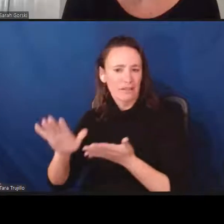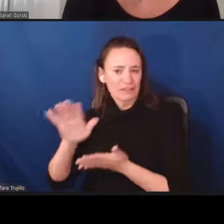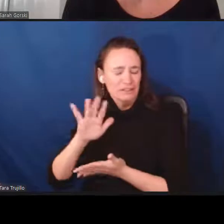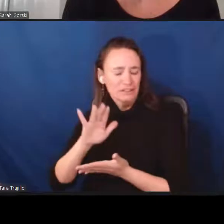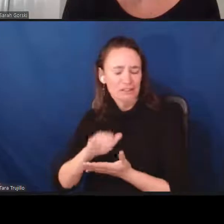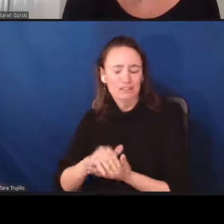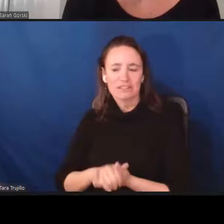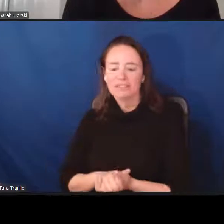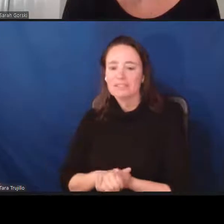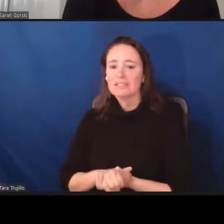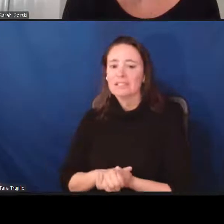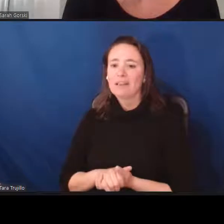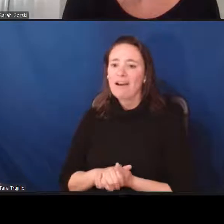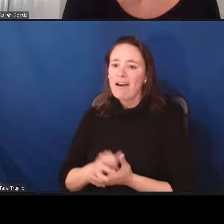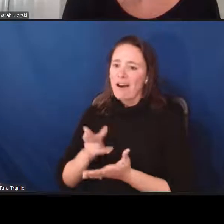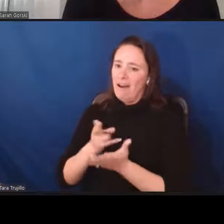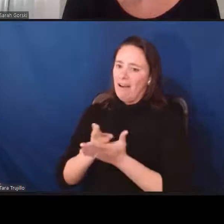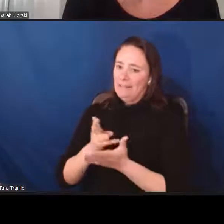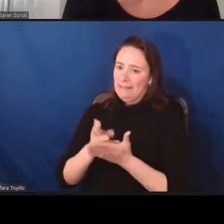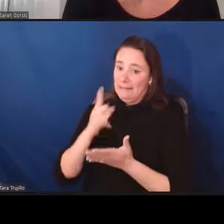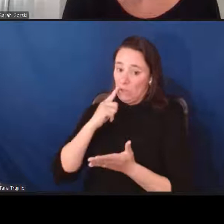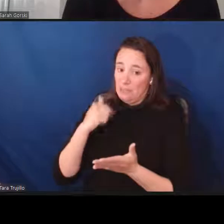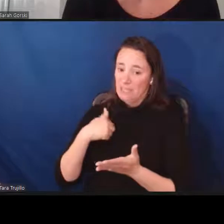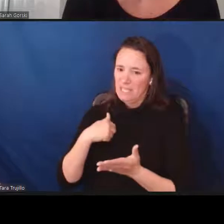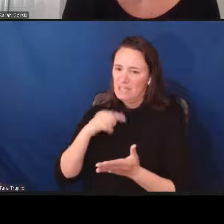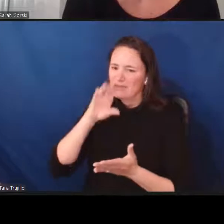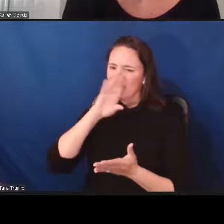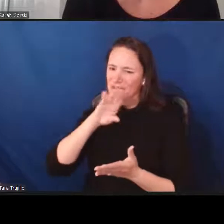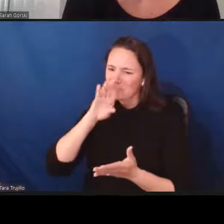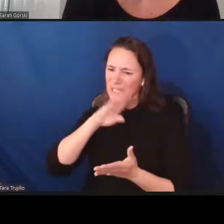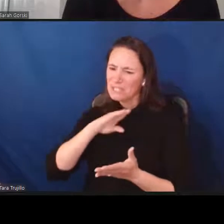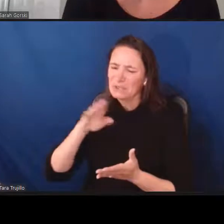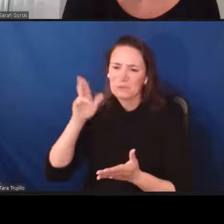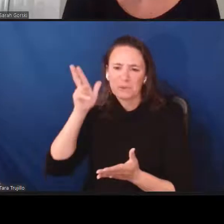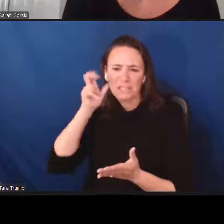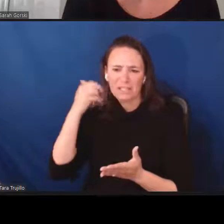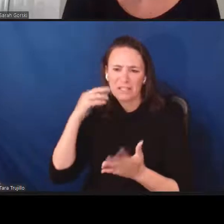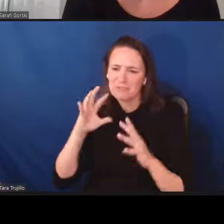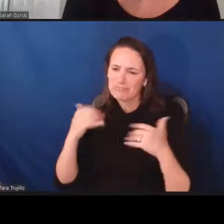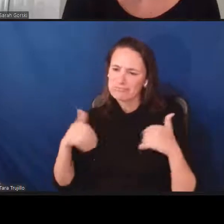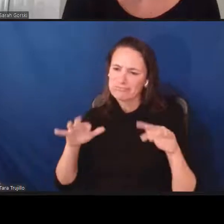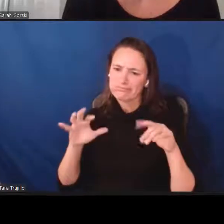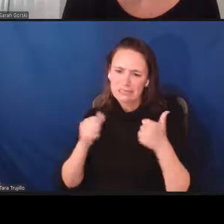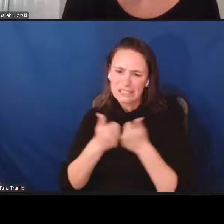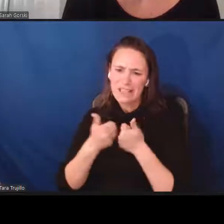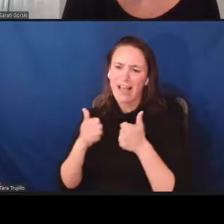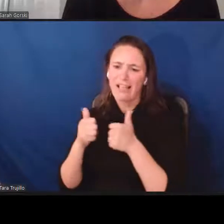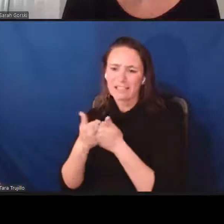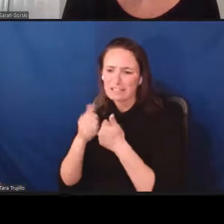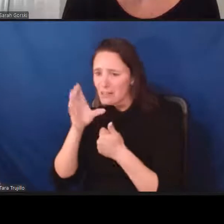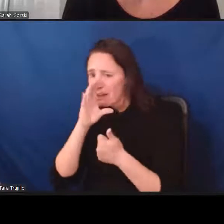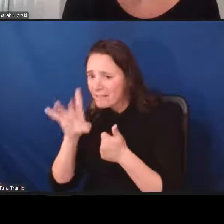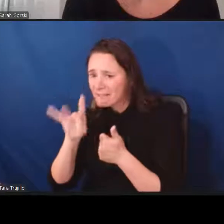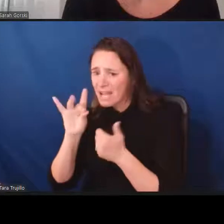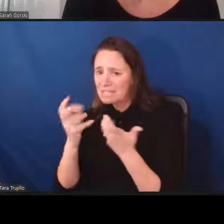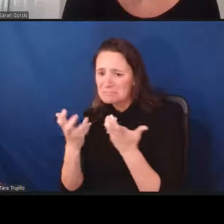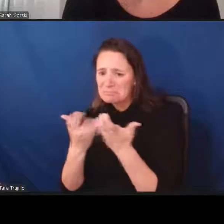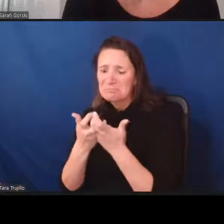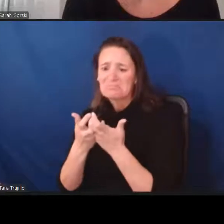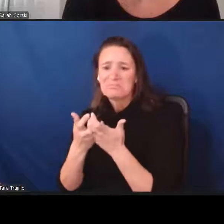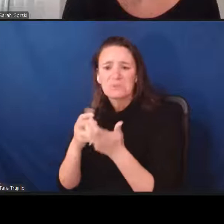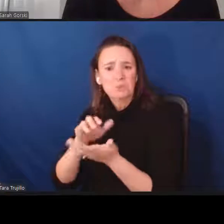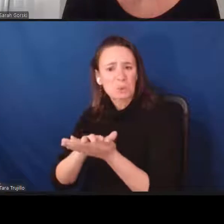really frustrating to hear that you had such a challenge finding a school that had